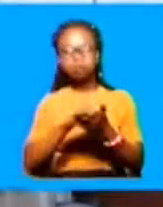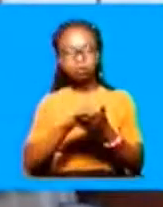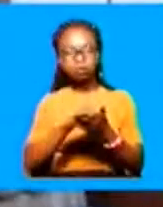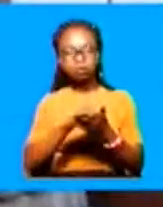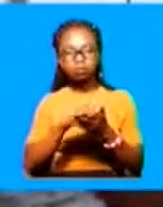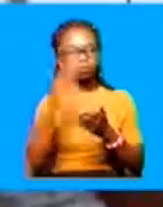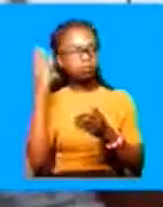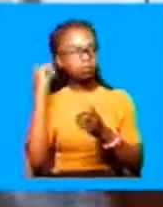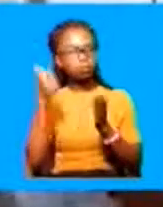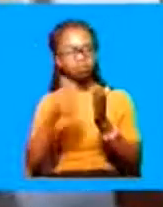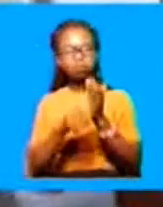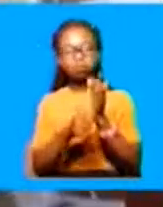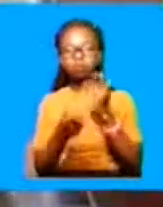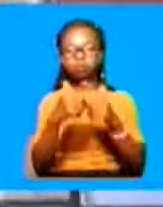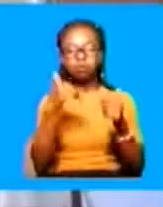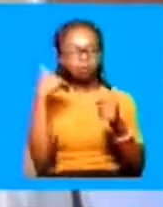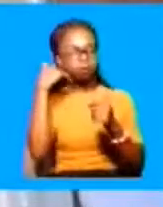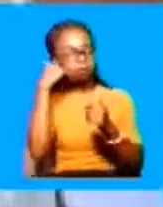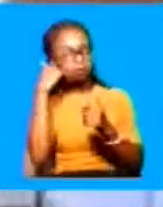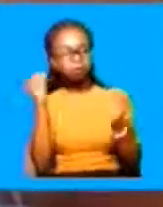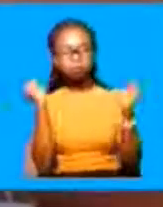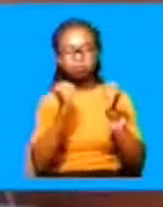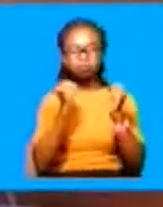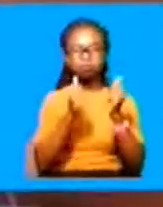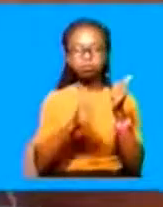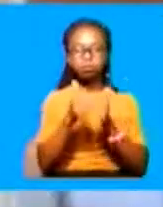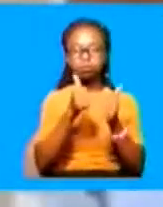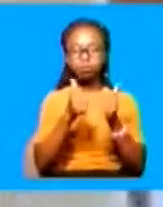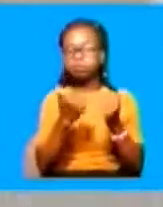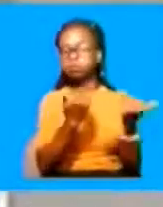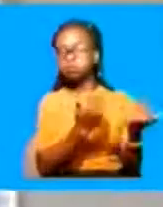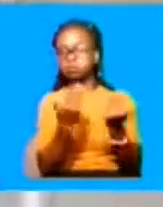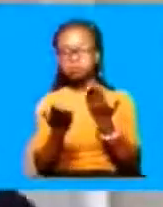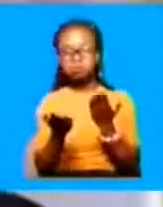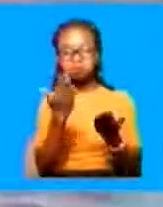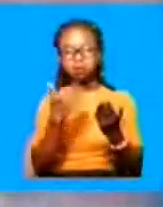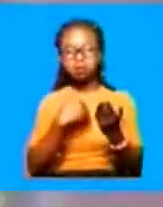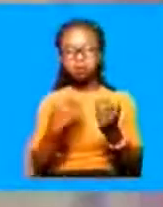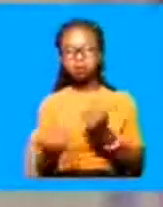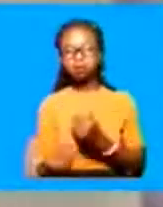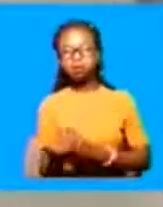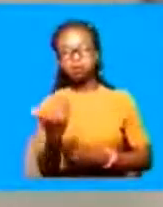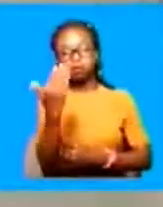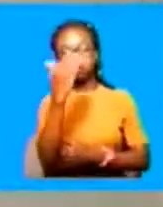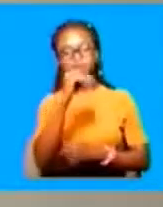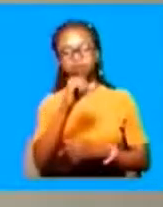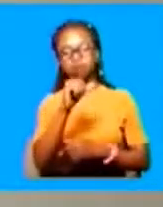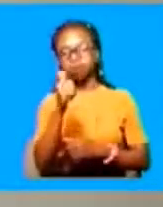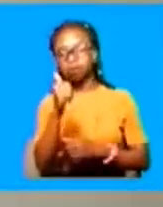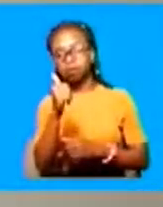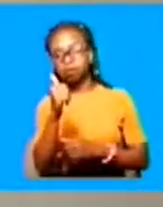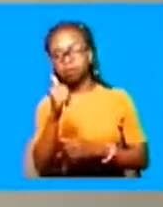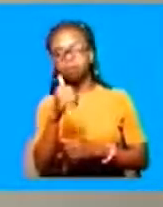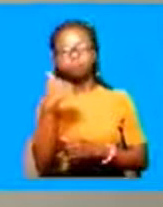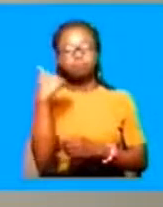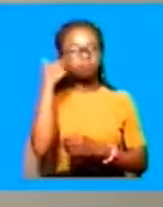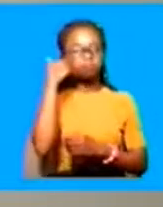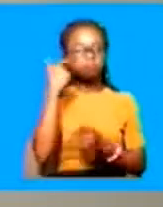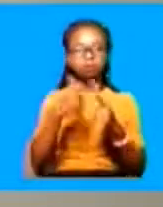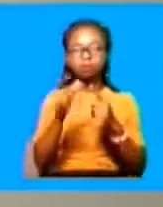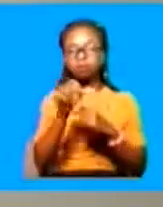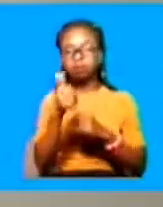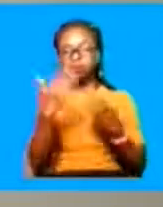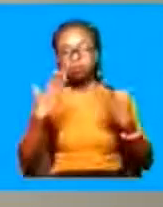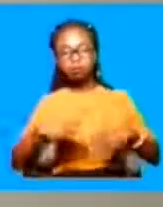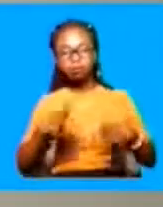nyalo biro kaluwore gi tuoche moko kaka malaria manyalo mako nyathi e kinde modongo. E kind tuoche mamoko to jok moko bende nyalo